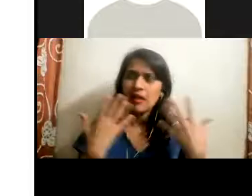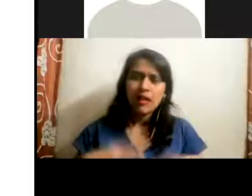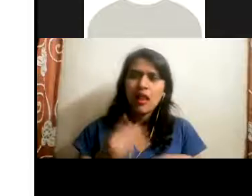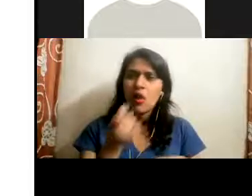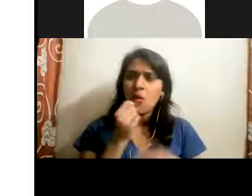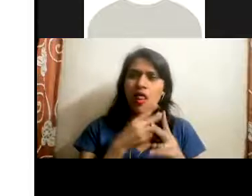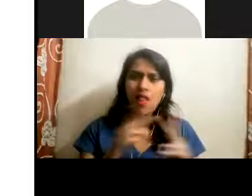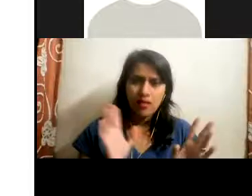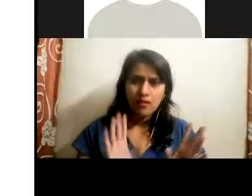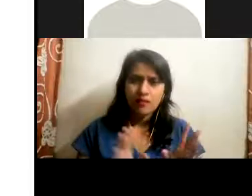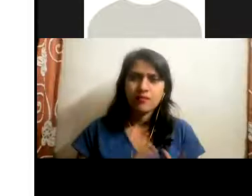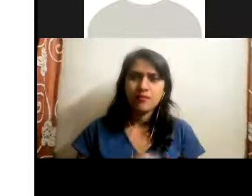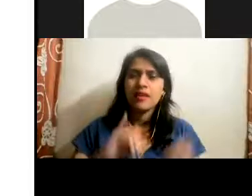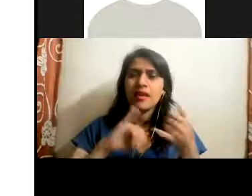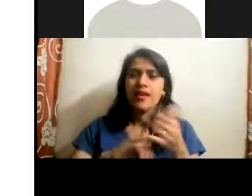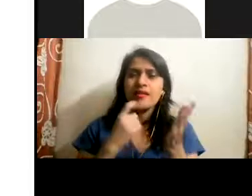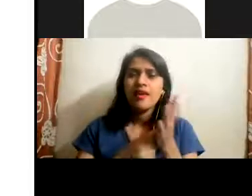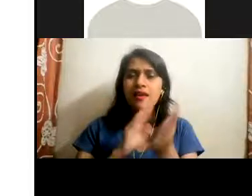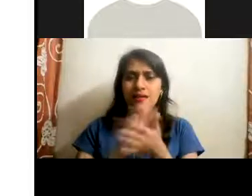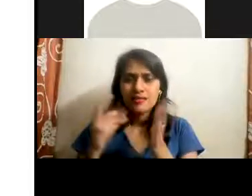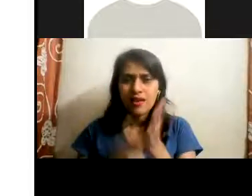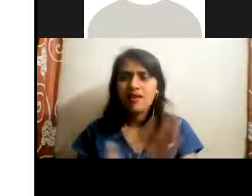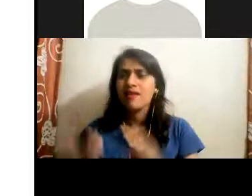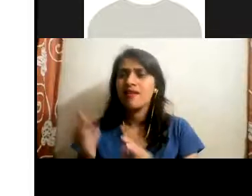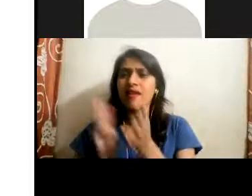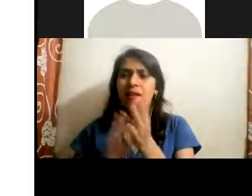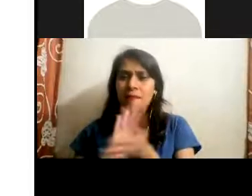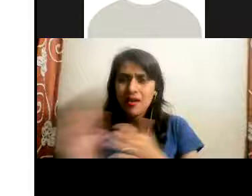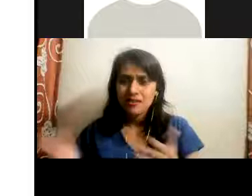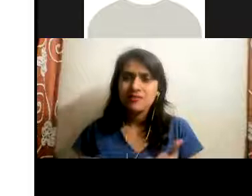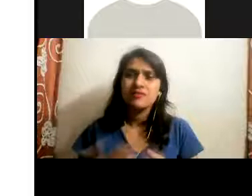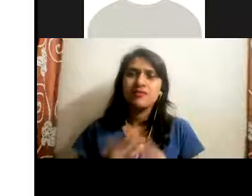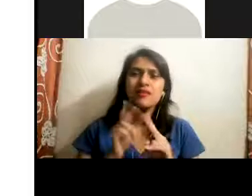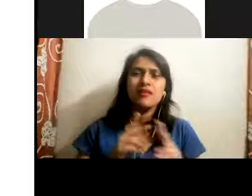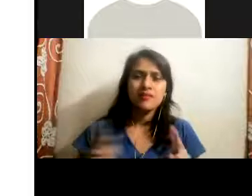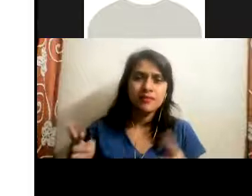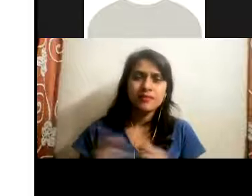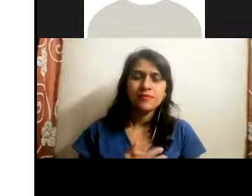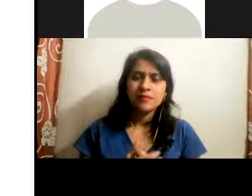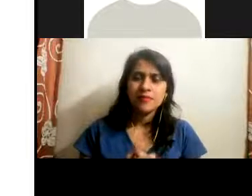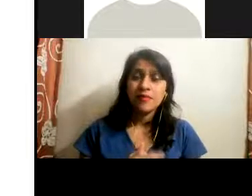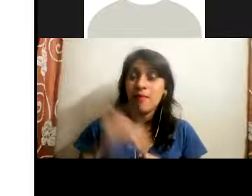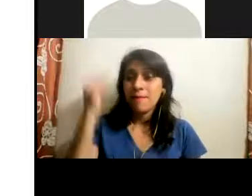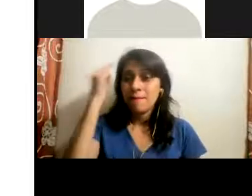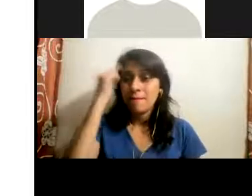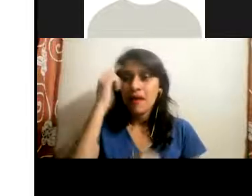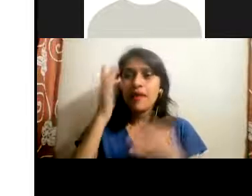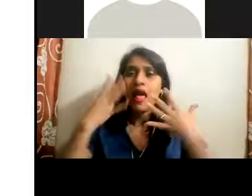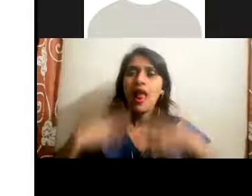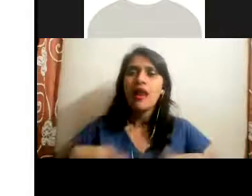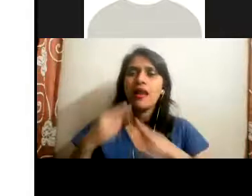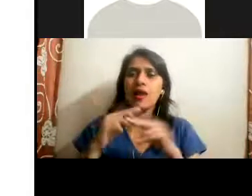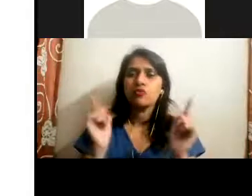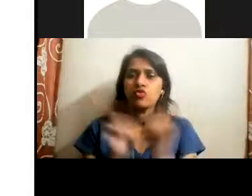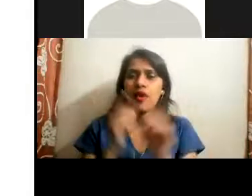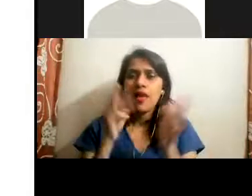SRHR, sexual and reproductive health, and the mental health aspect, mental health should be promoted across the community. And